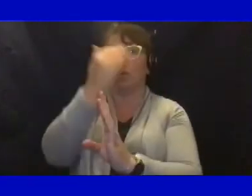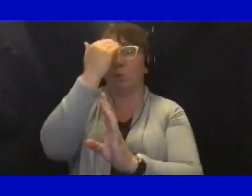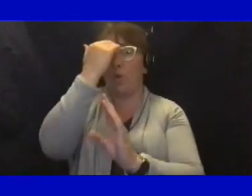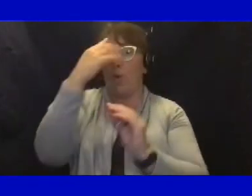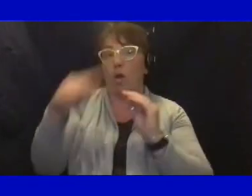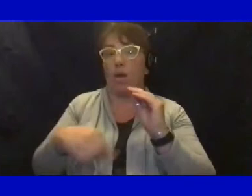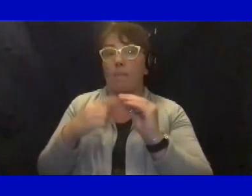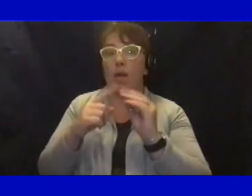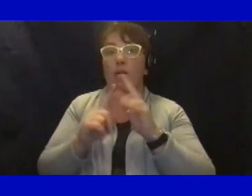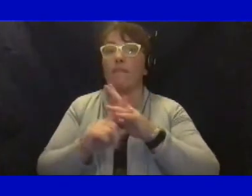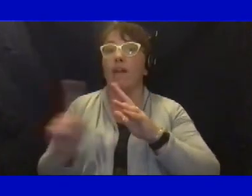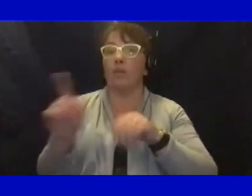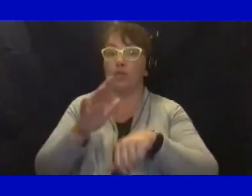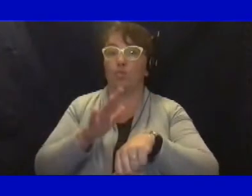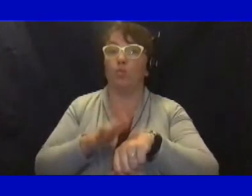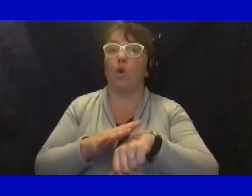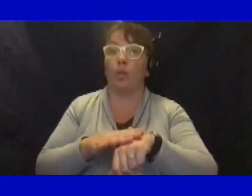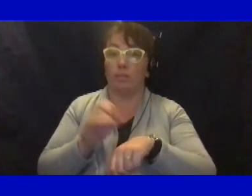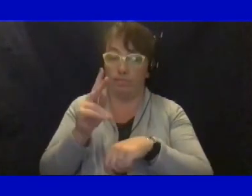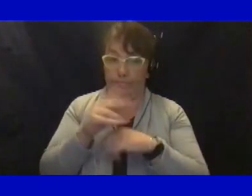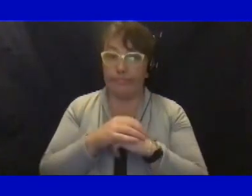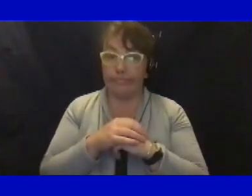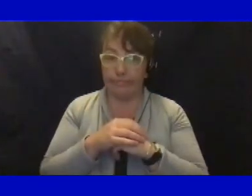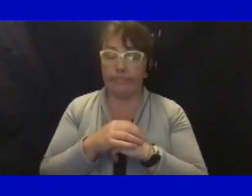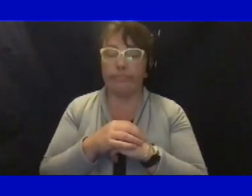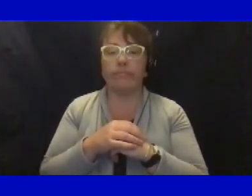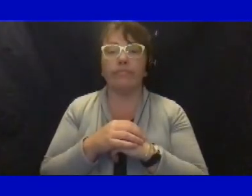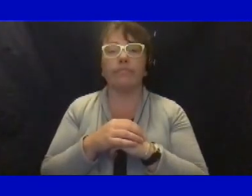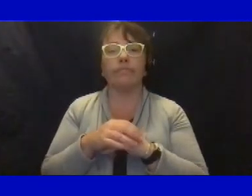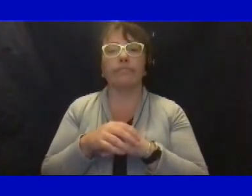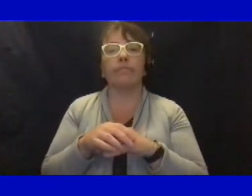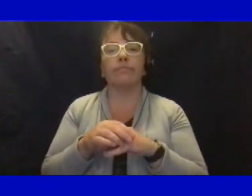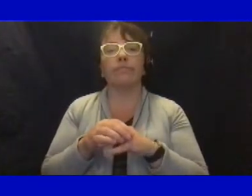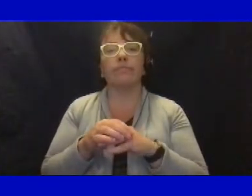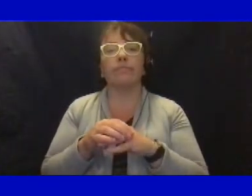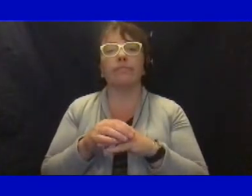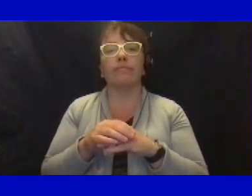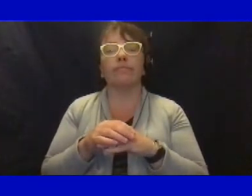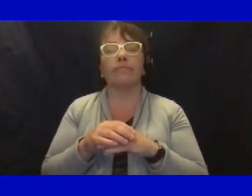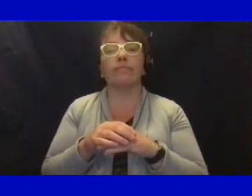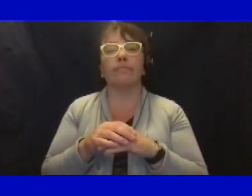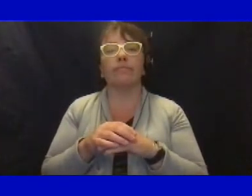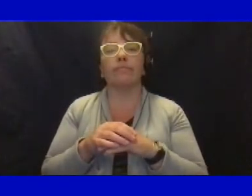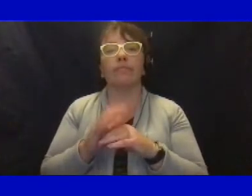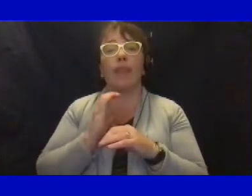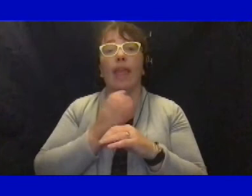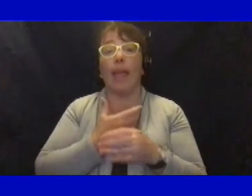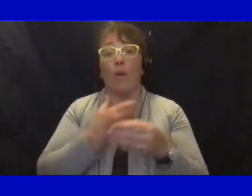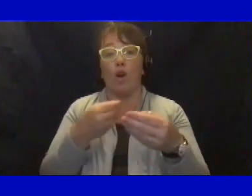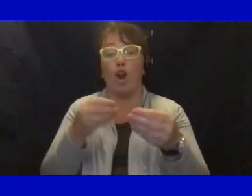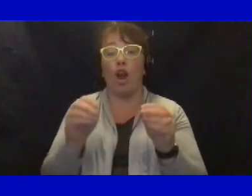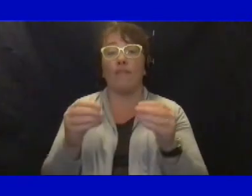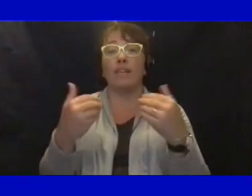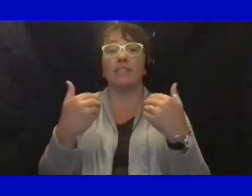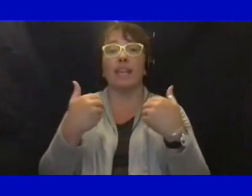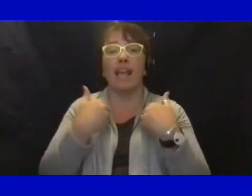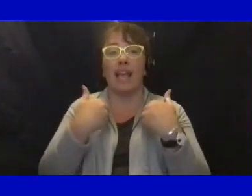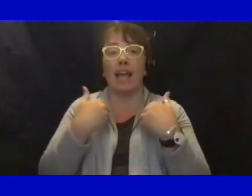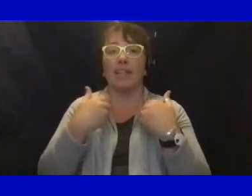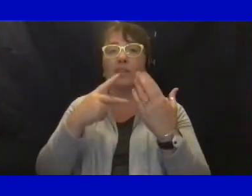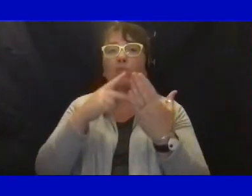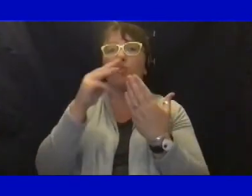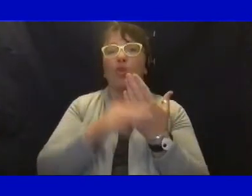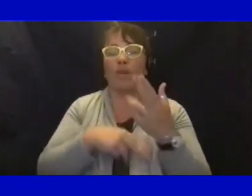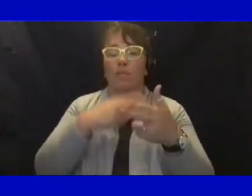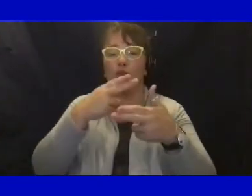warning or an order. Our office has a program we call Turn Around, Don't Drown. I want to highlight that